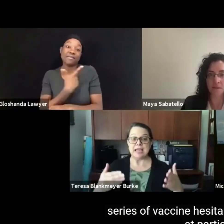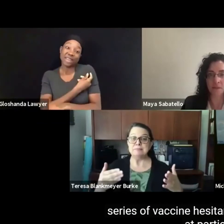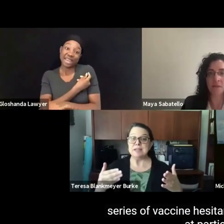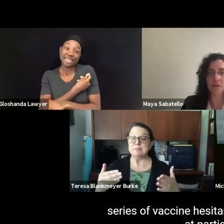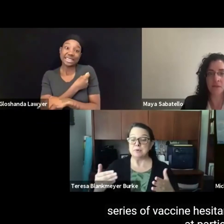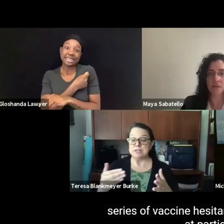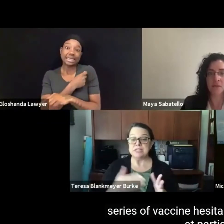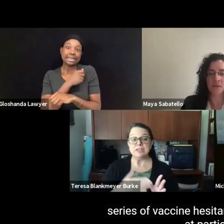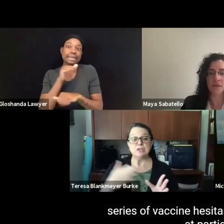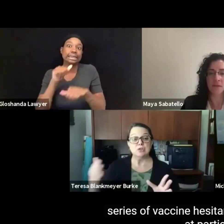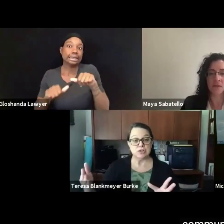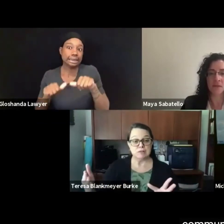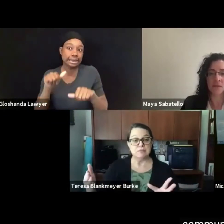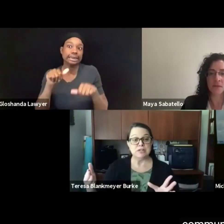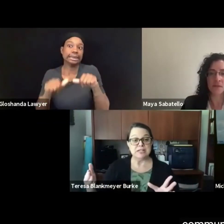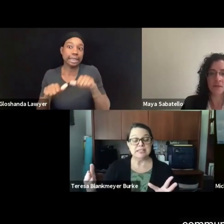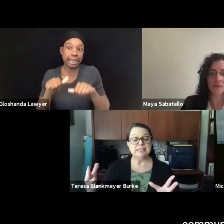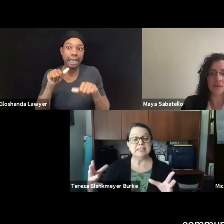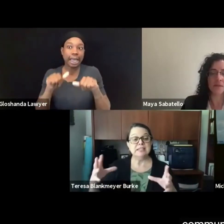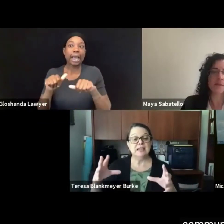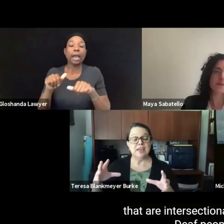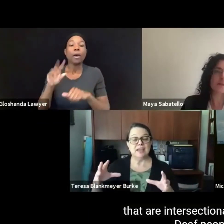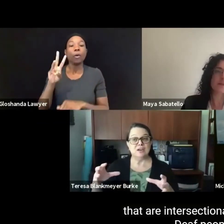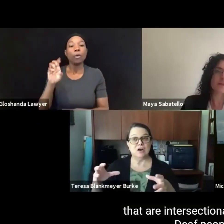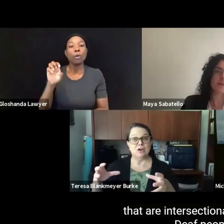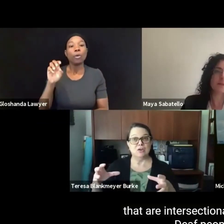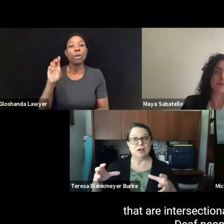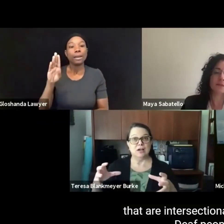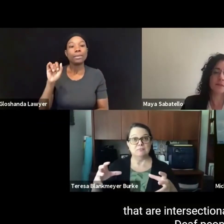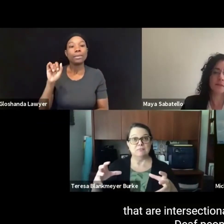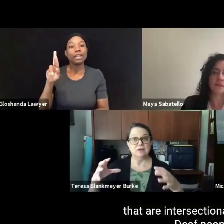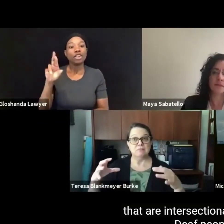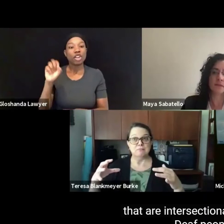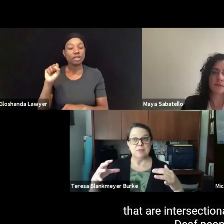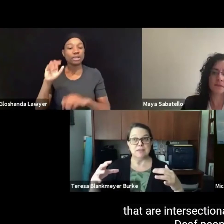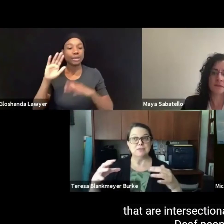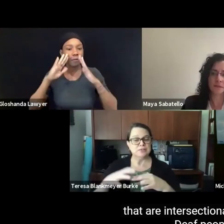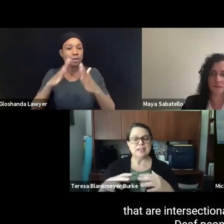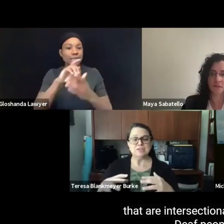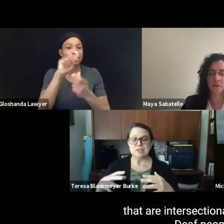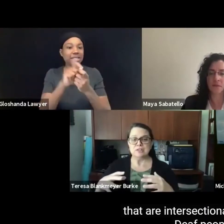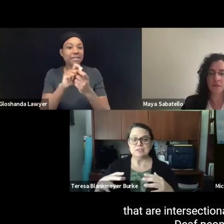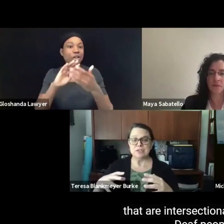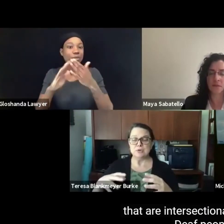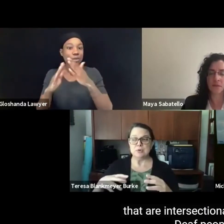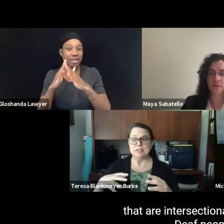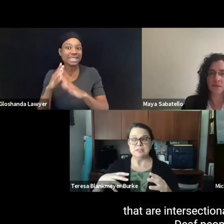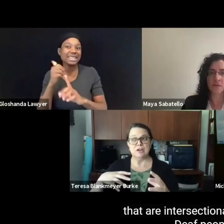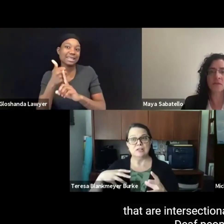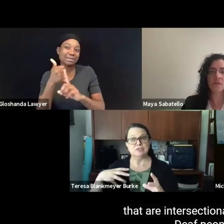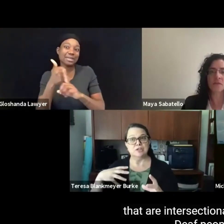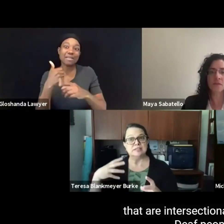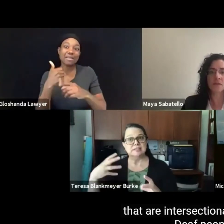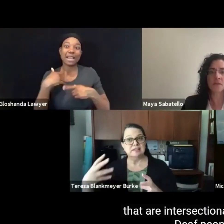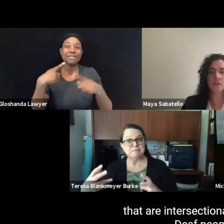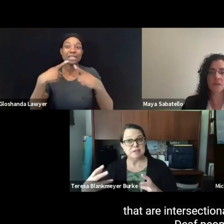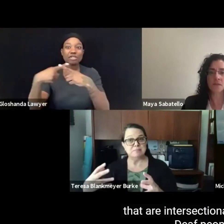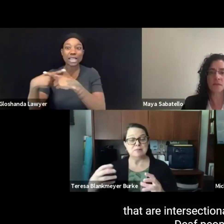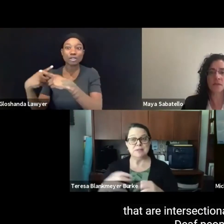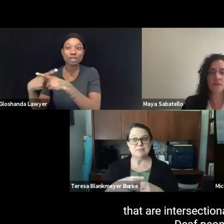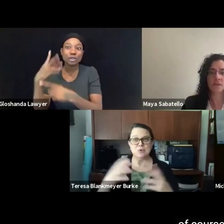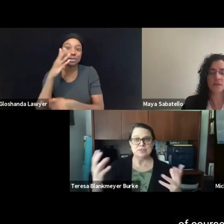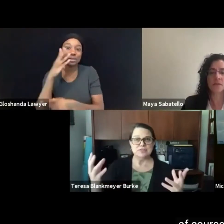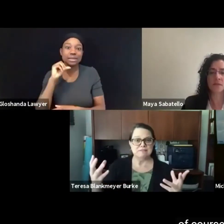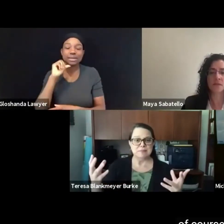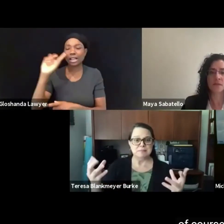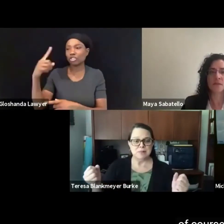webinars aimed at particular communities that are intersectional. So it's not just deaf people,